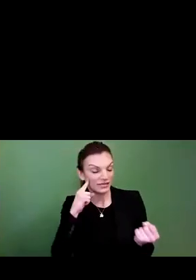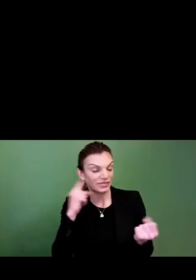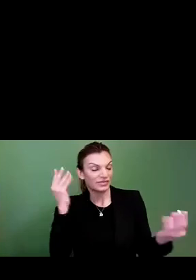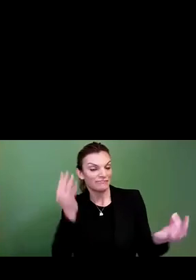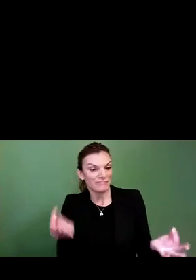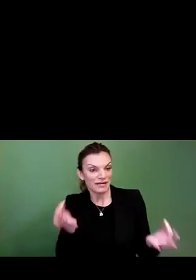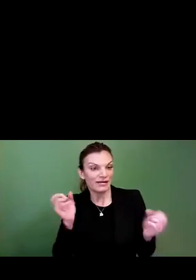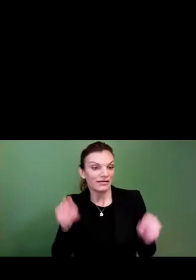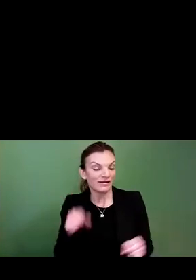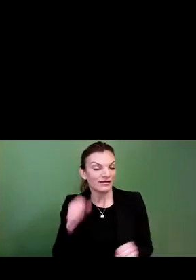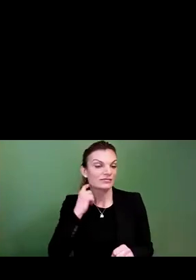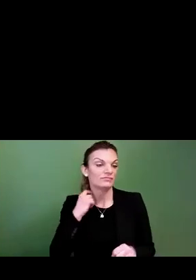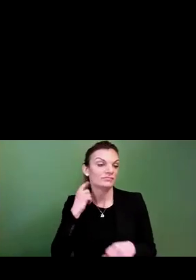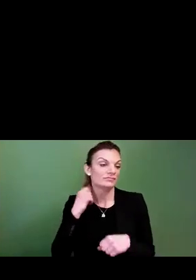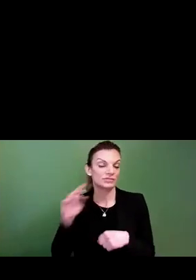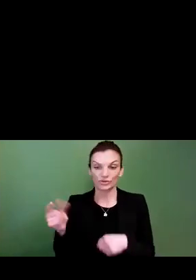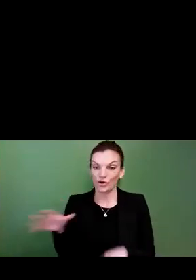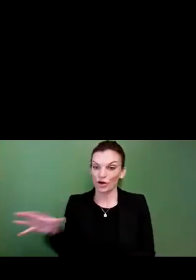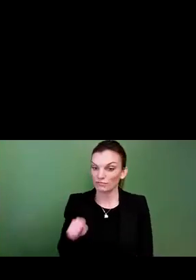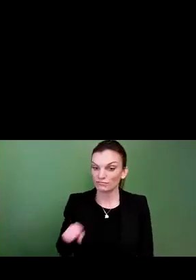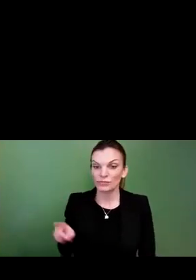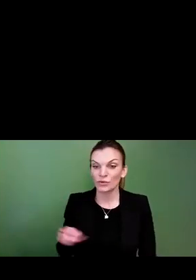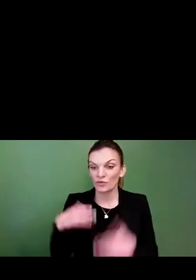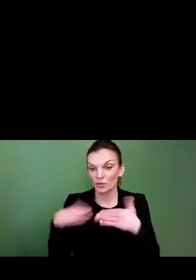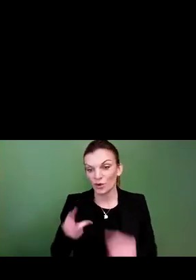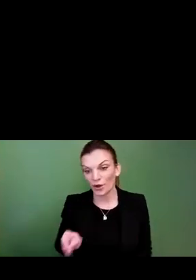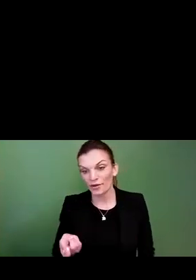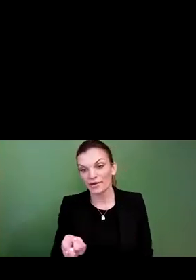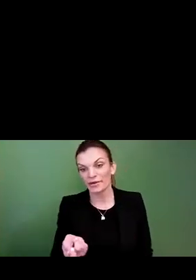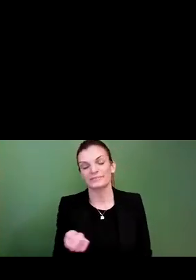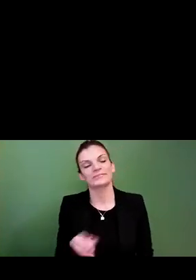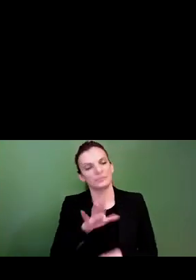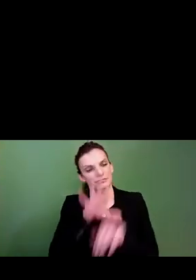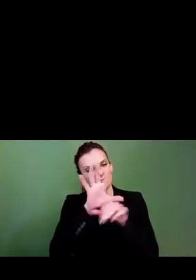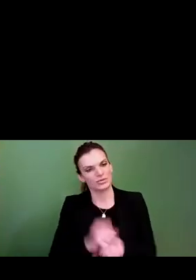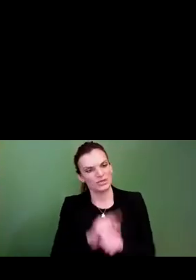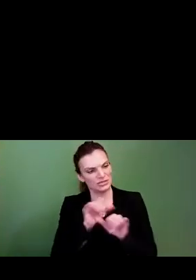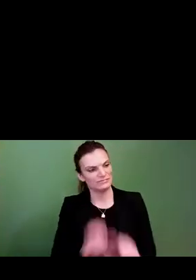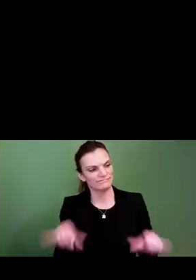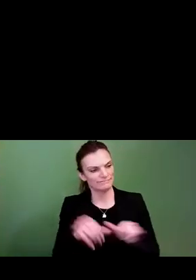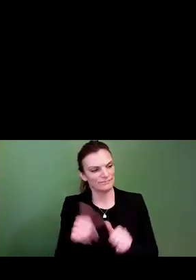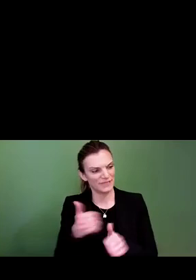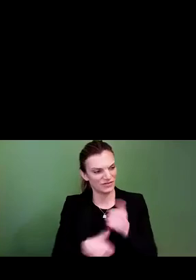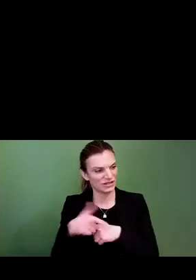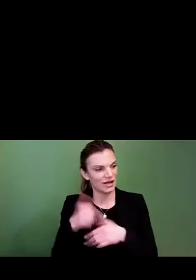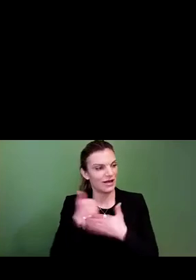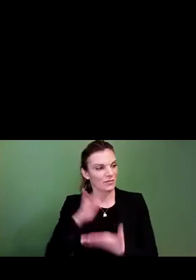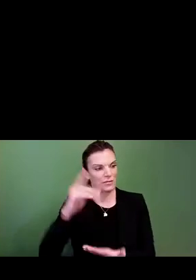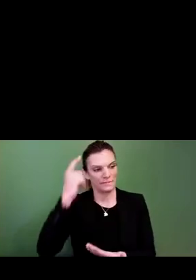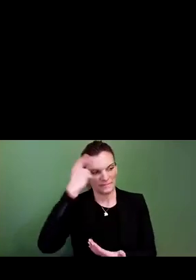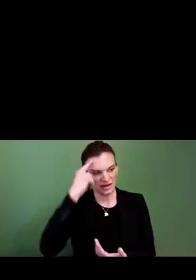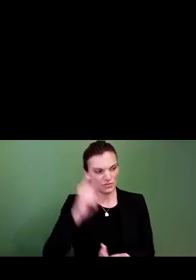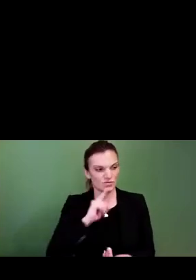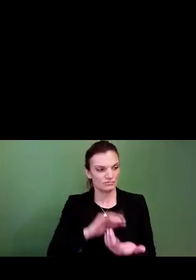extra long walk with the dog, but try to keep the routine the same every time. This will help you get your mind into that